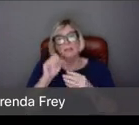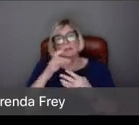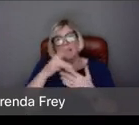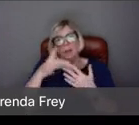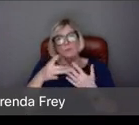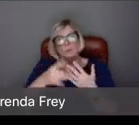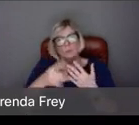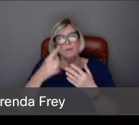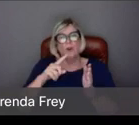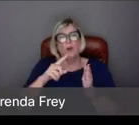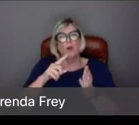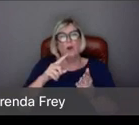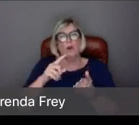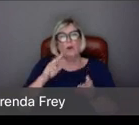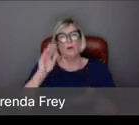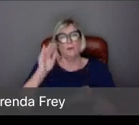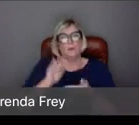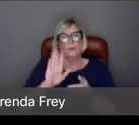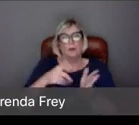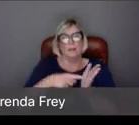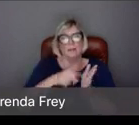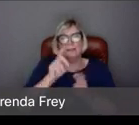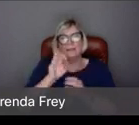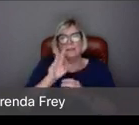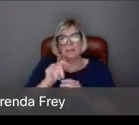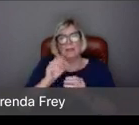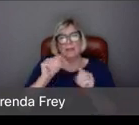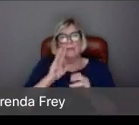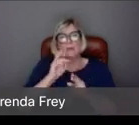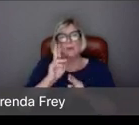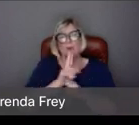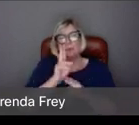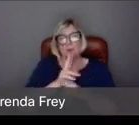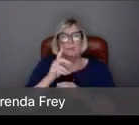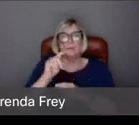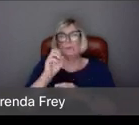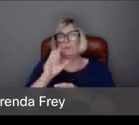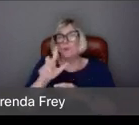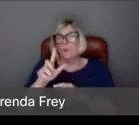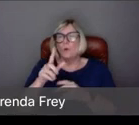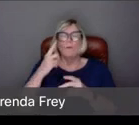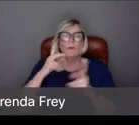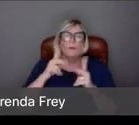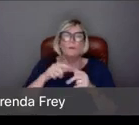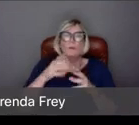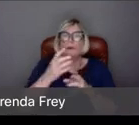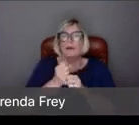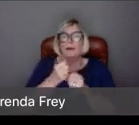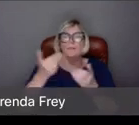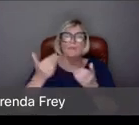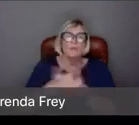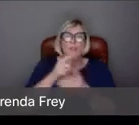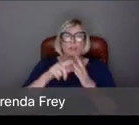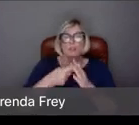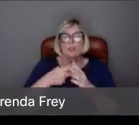relief, and it is something that can be used as a tool for folks to get a fresh start and to be able to get out of a really difficult